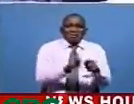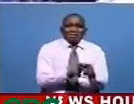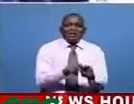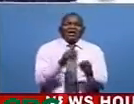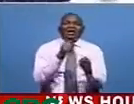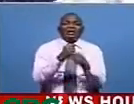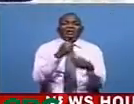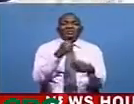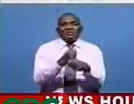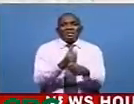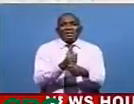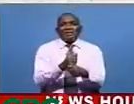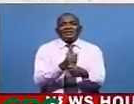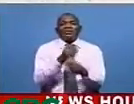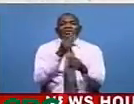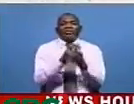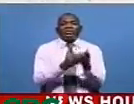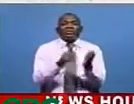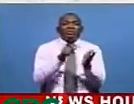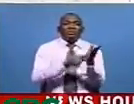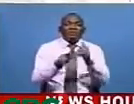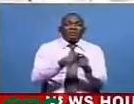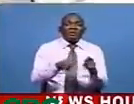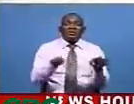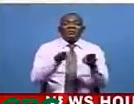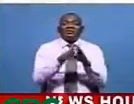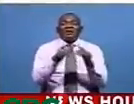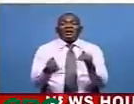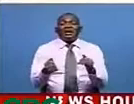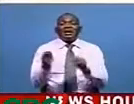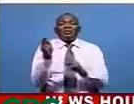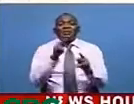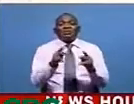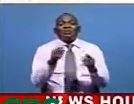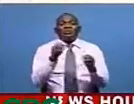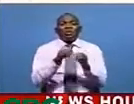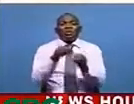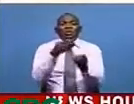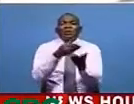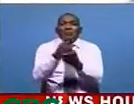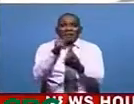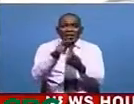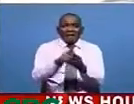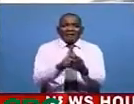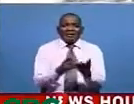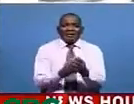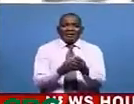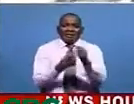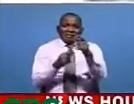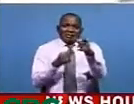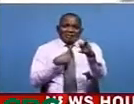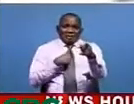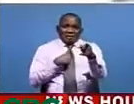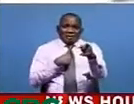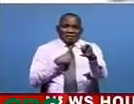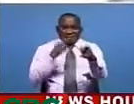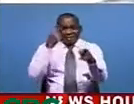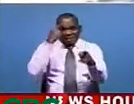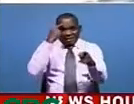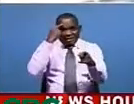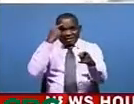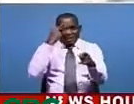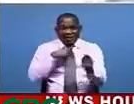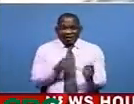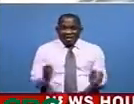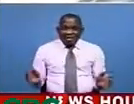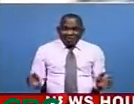Prepa, media personalities, and currently landing him an international gig. I told him the bed was unbreakable. I think that's what motivated